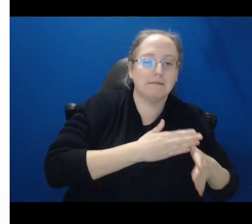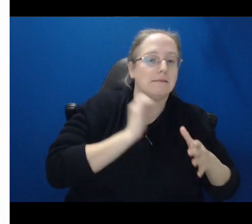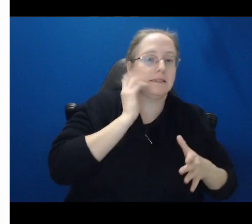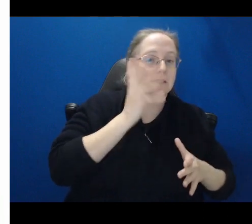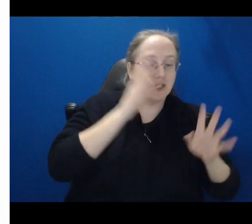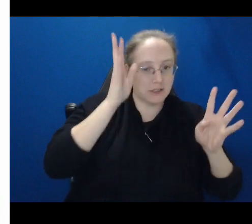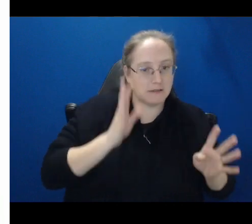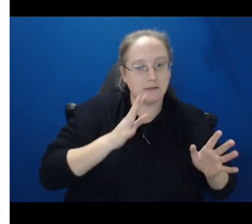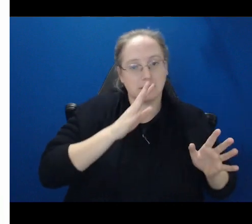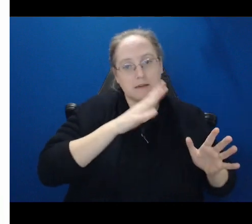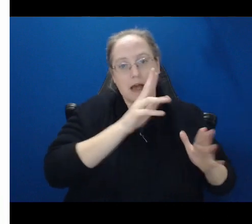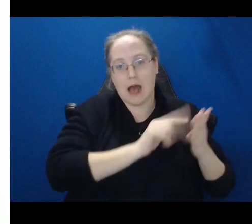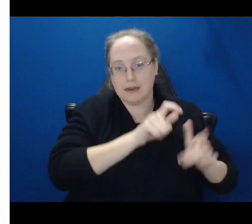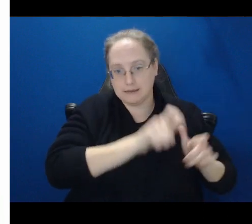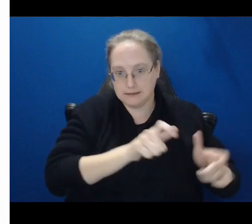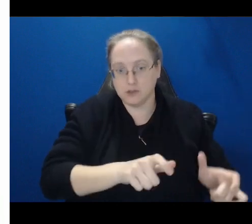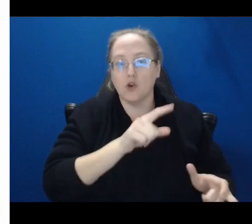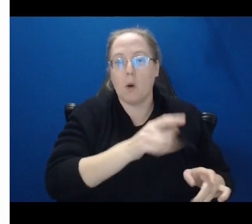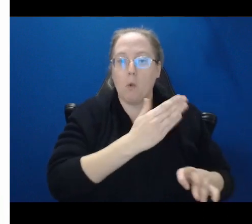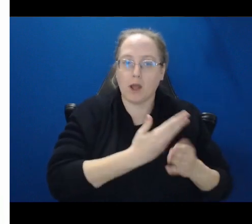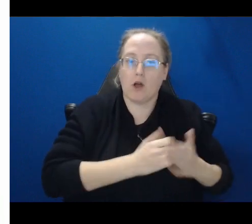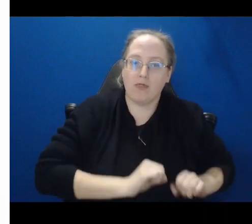and histories. And,